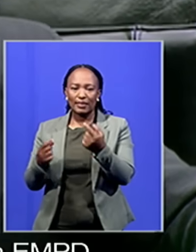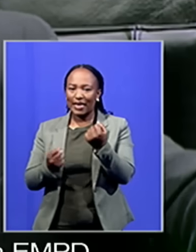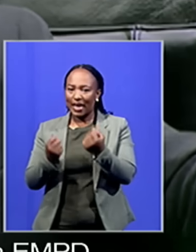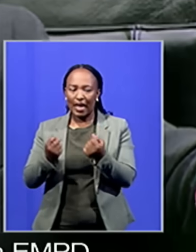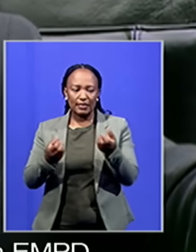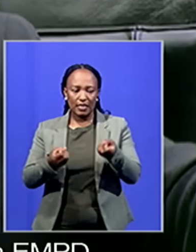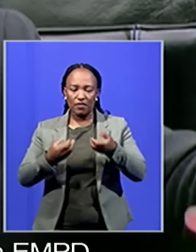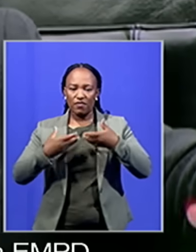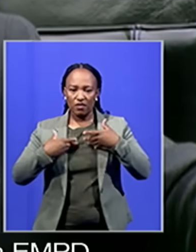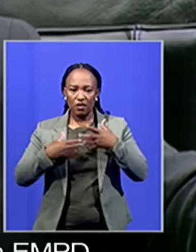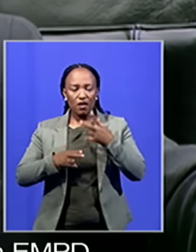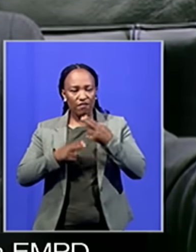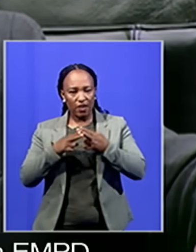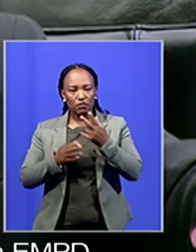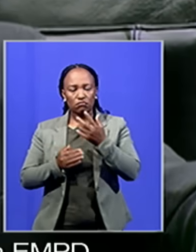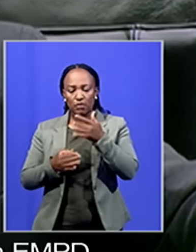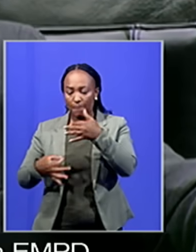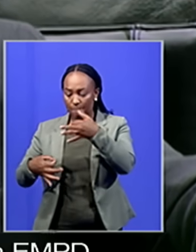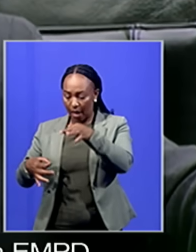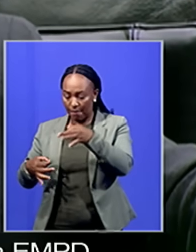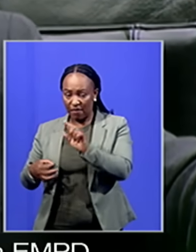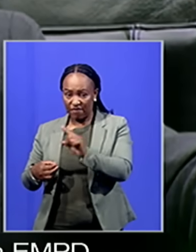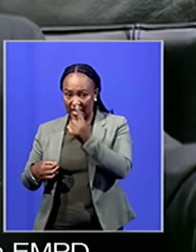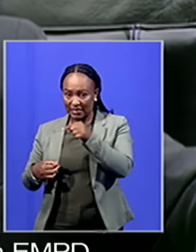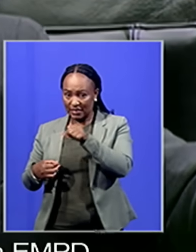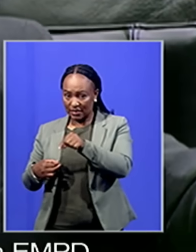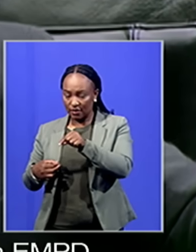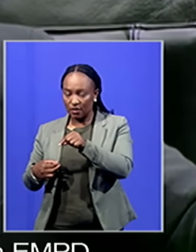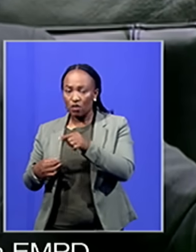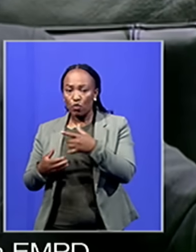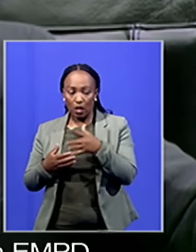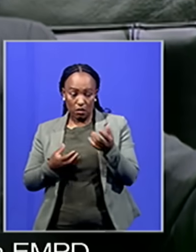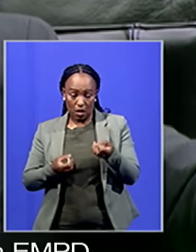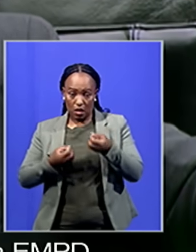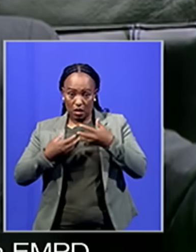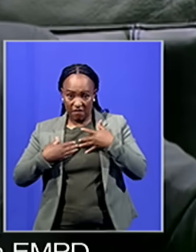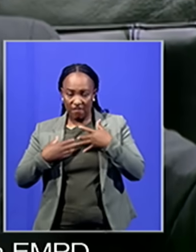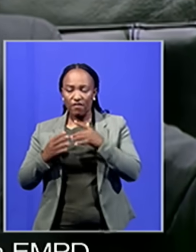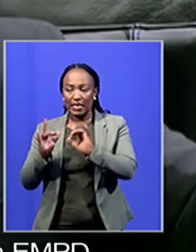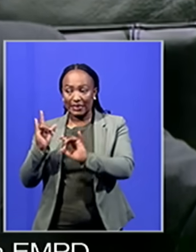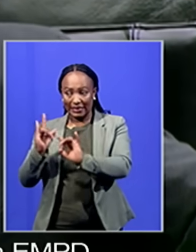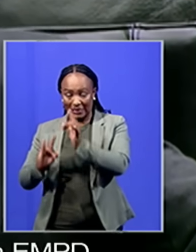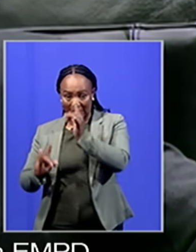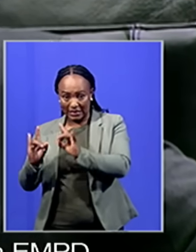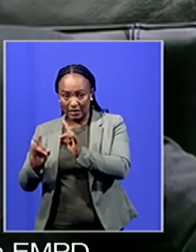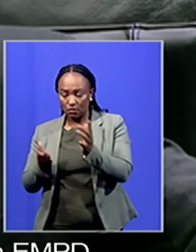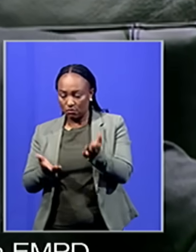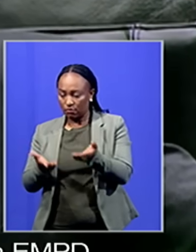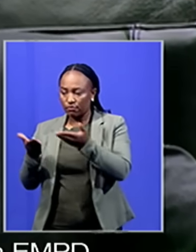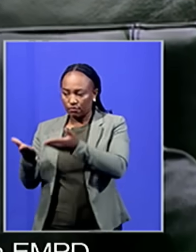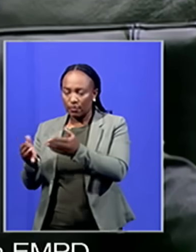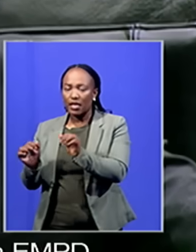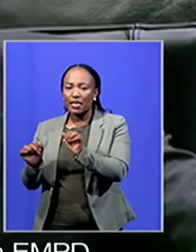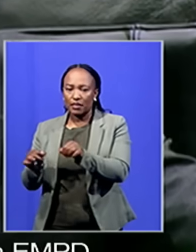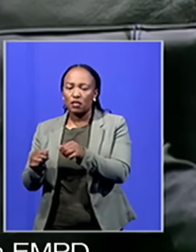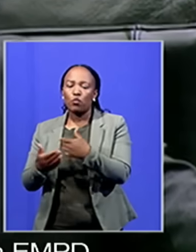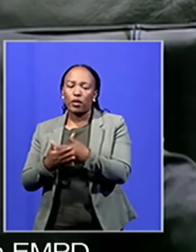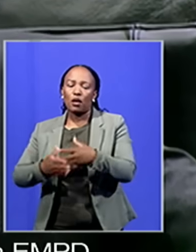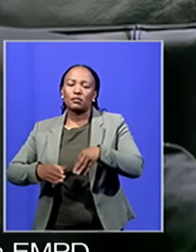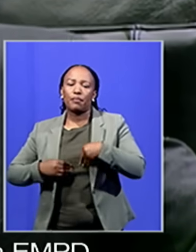physically. Let's finalize the process, the paperwork first, so that they belong to the city. Then when they belong to the city, that's where you can take